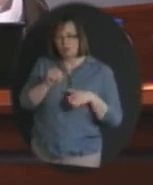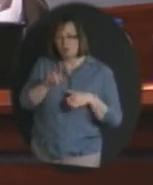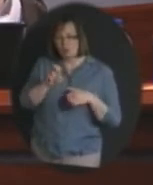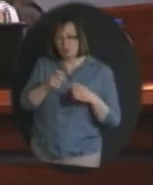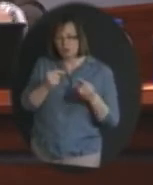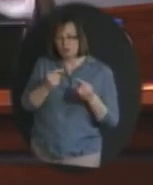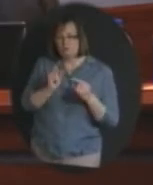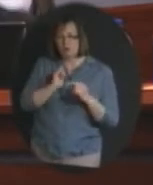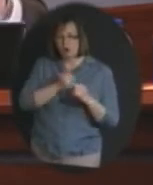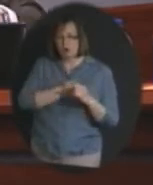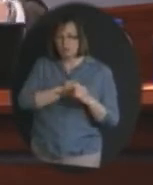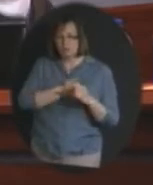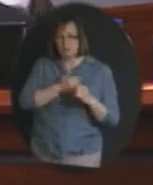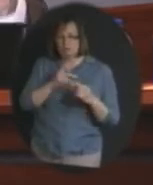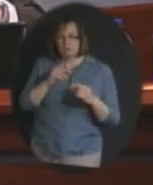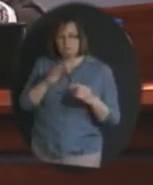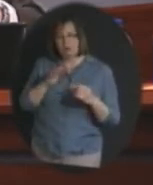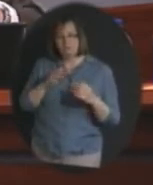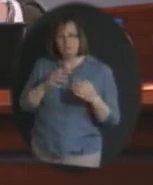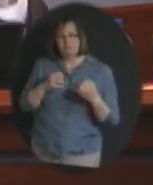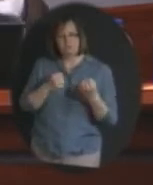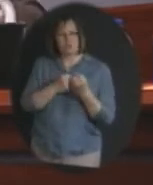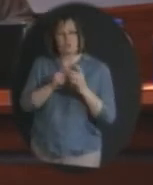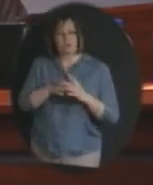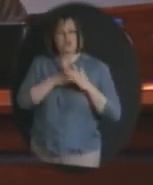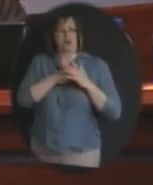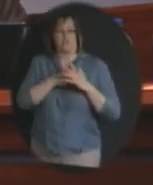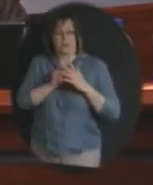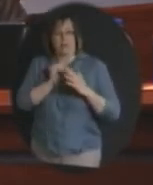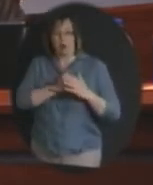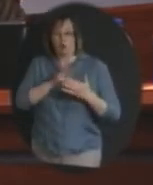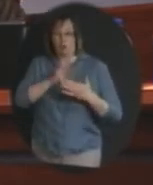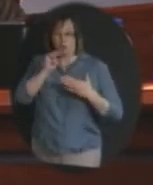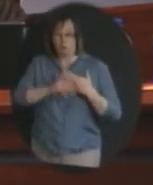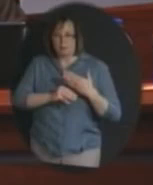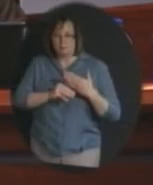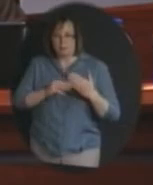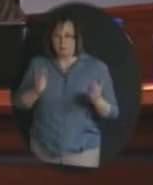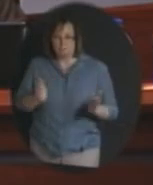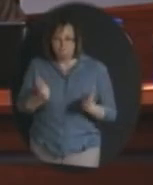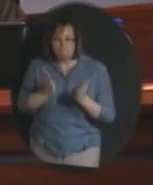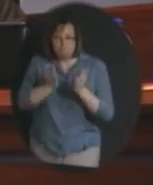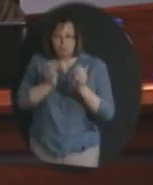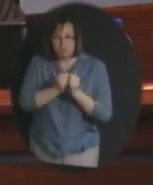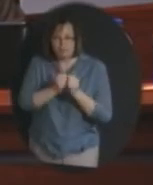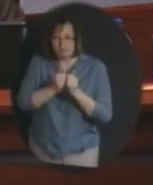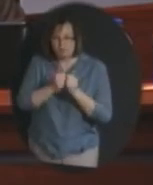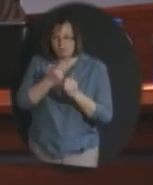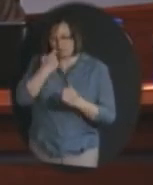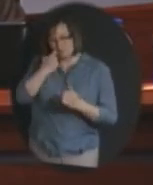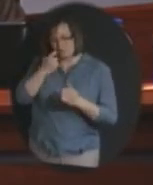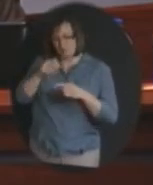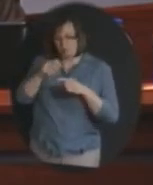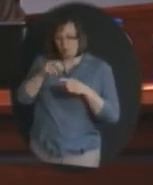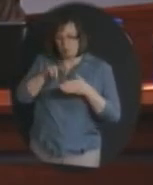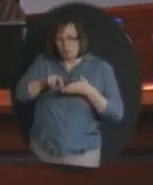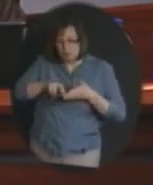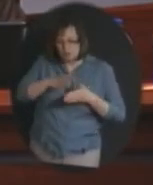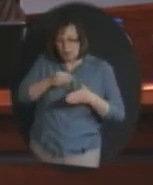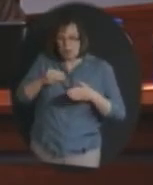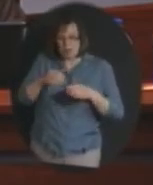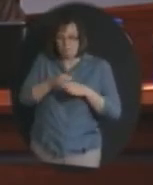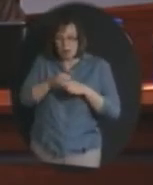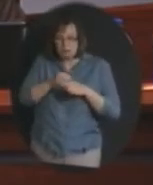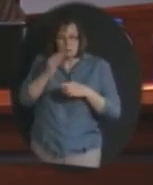of rejuvenating our curriculum and pumping it up with the latest research and practices that what we